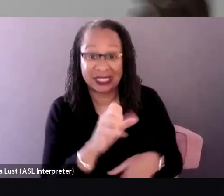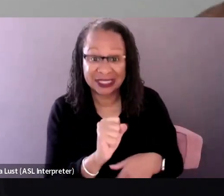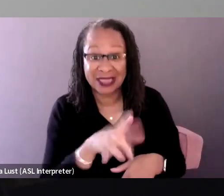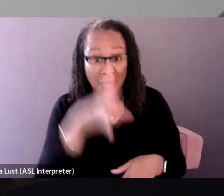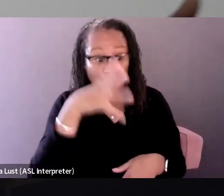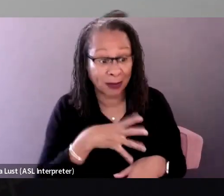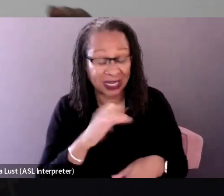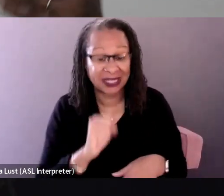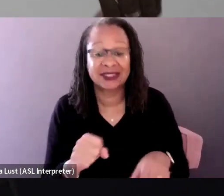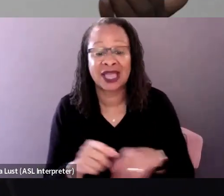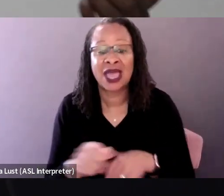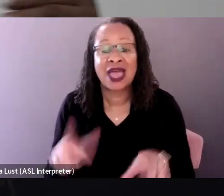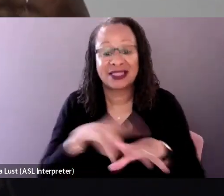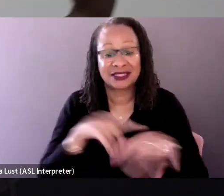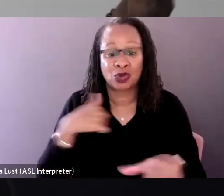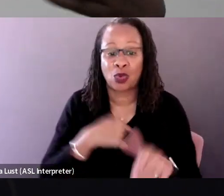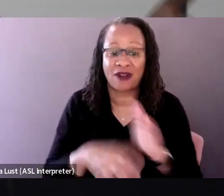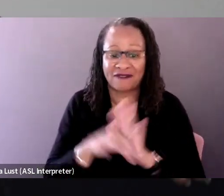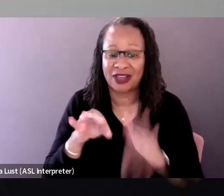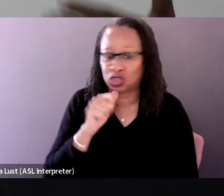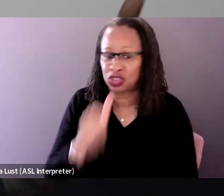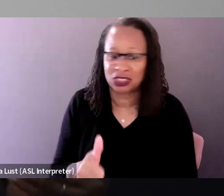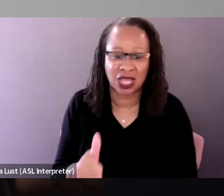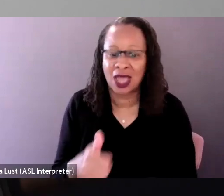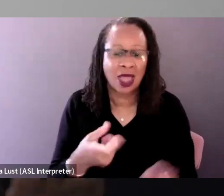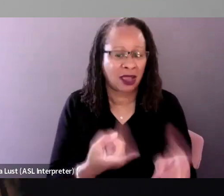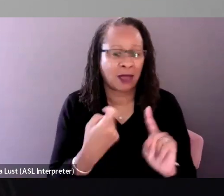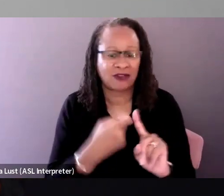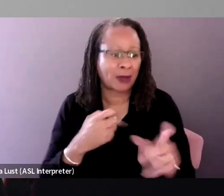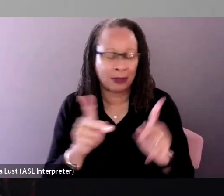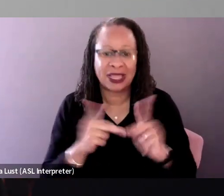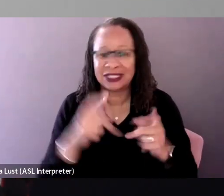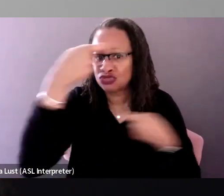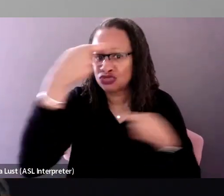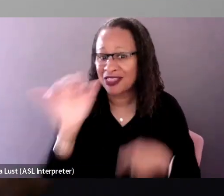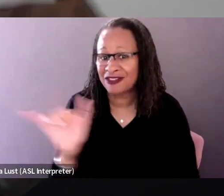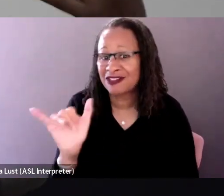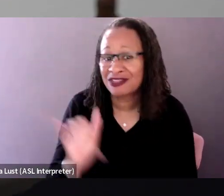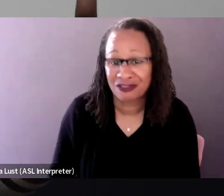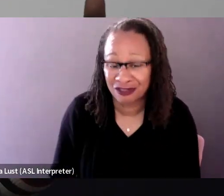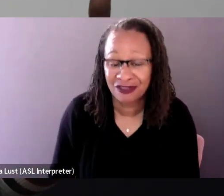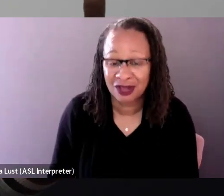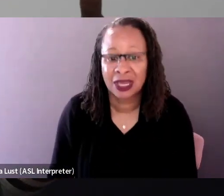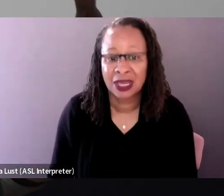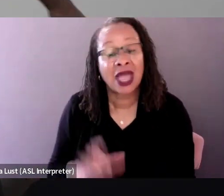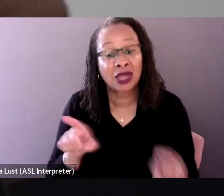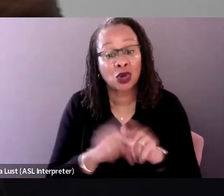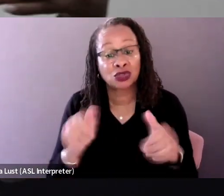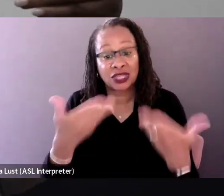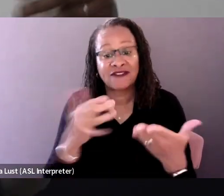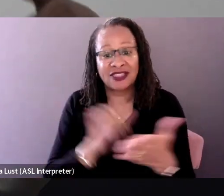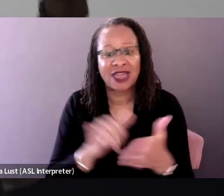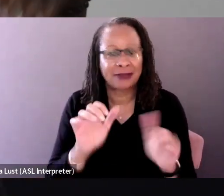we are finding out, she wasn't like coming from a place of trauma either. And also to give her that agency